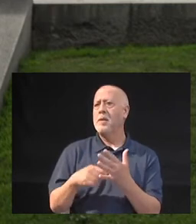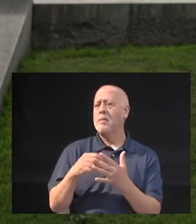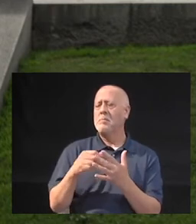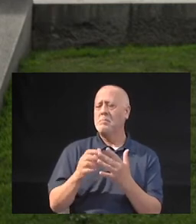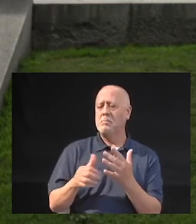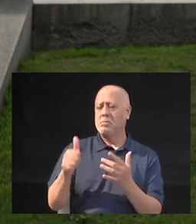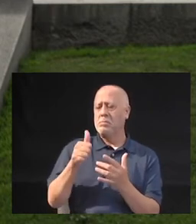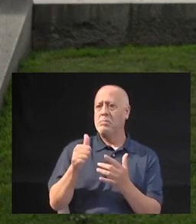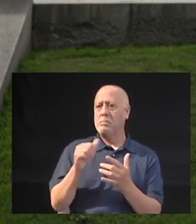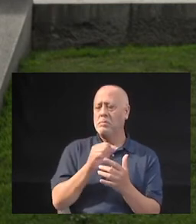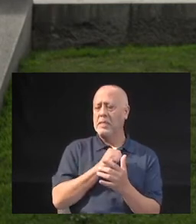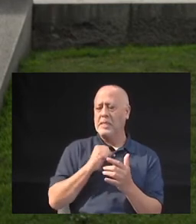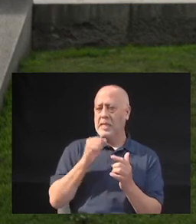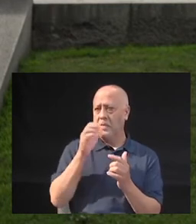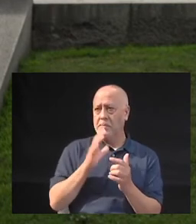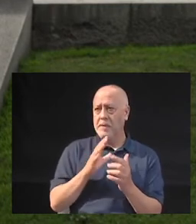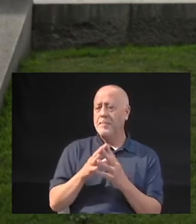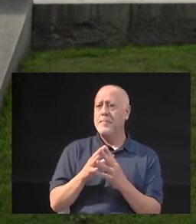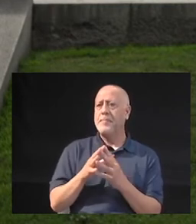statesman.